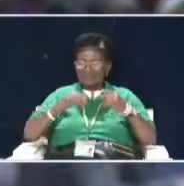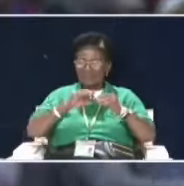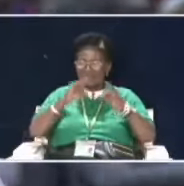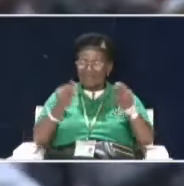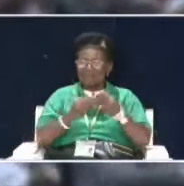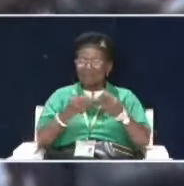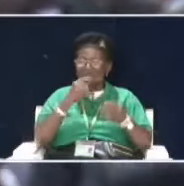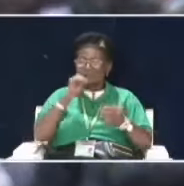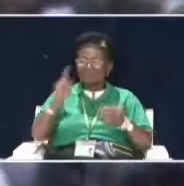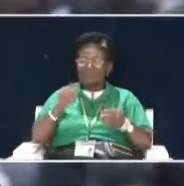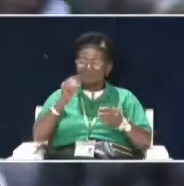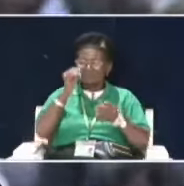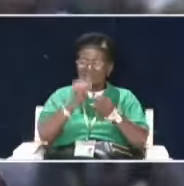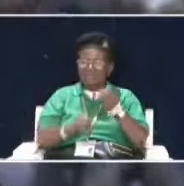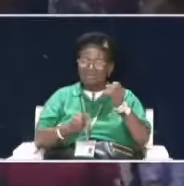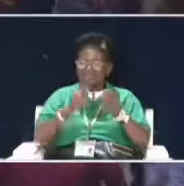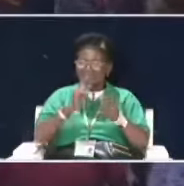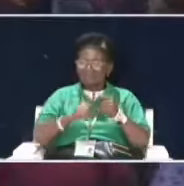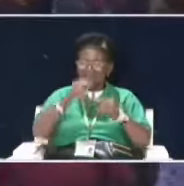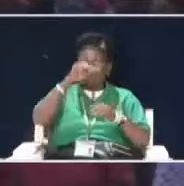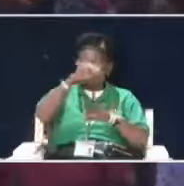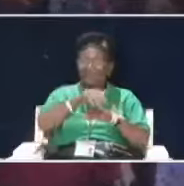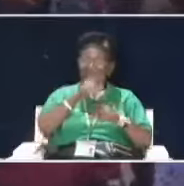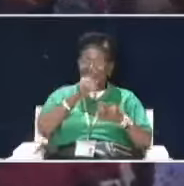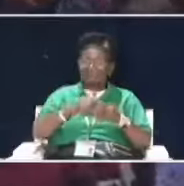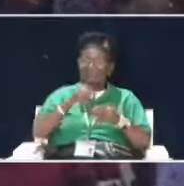end tonight. Tonight.